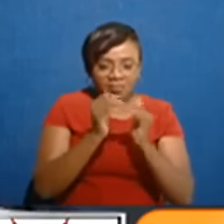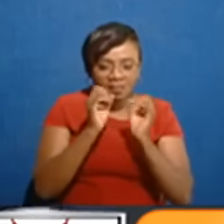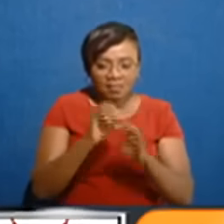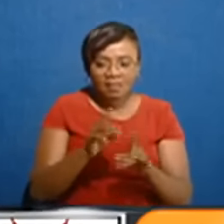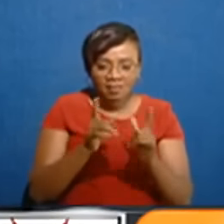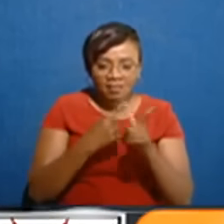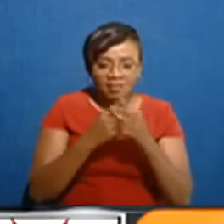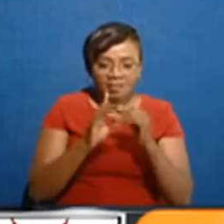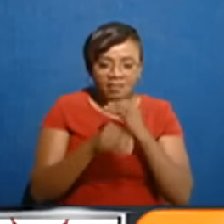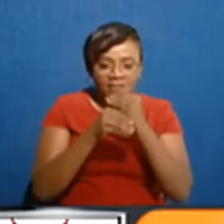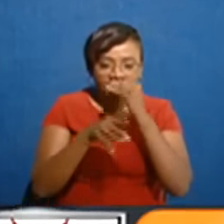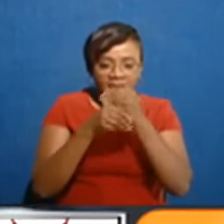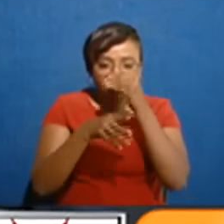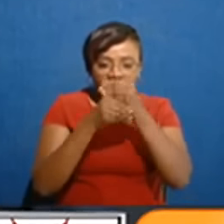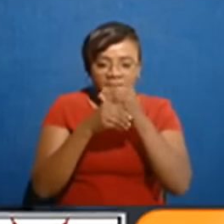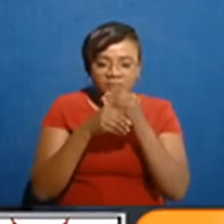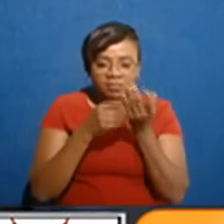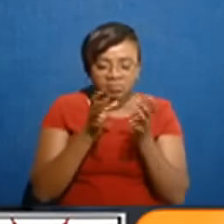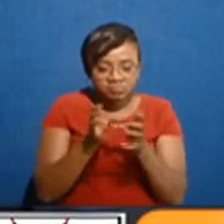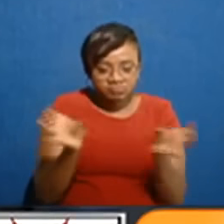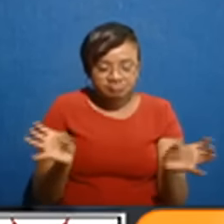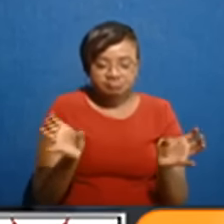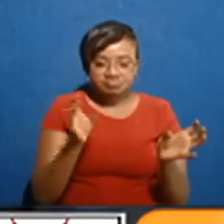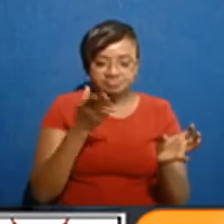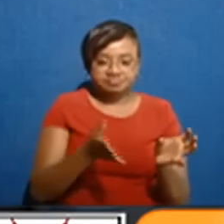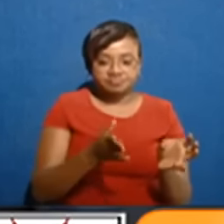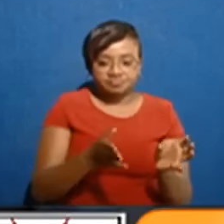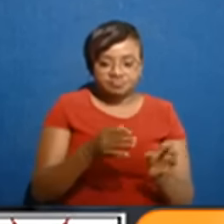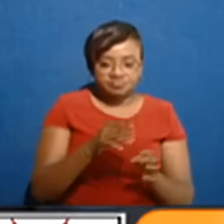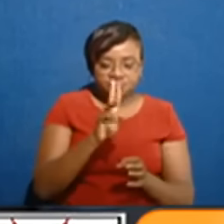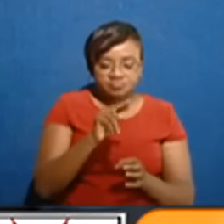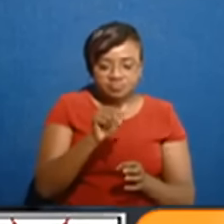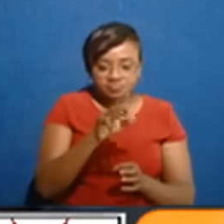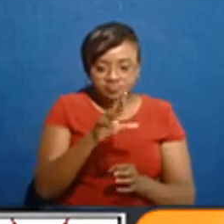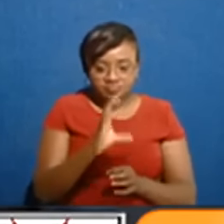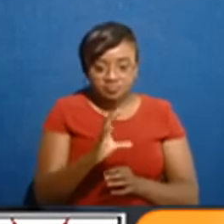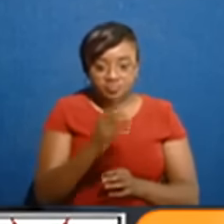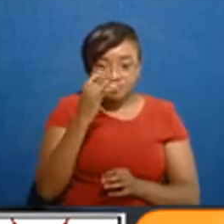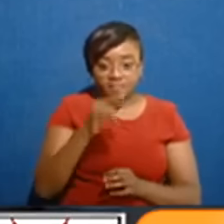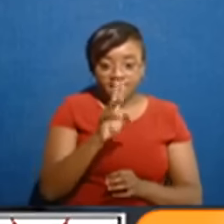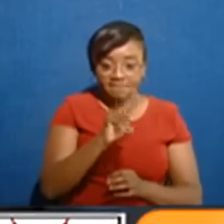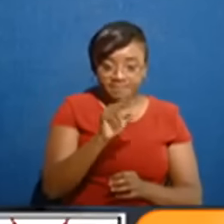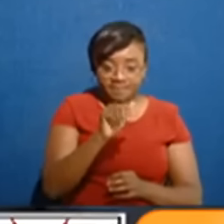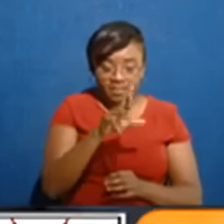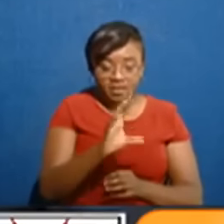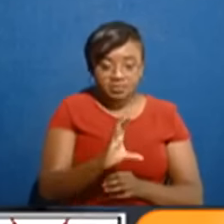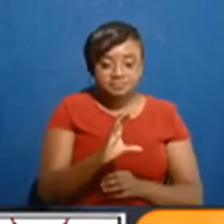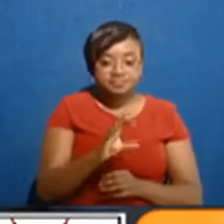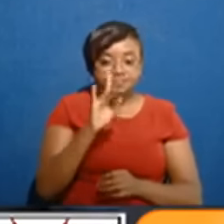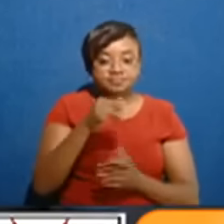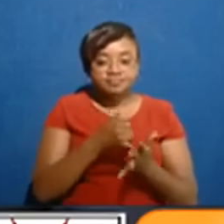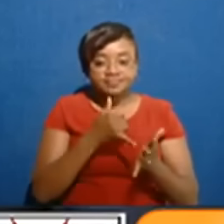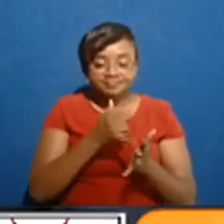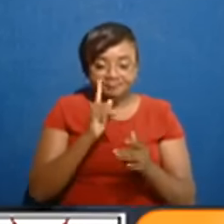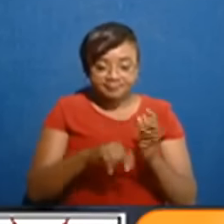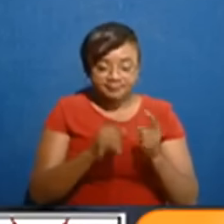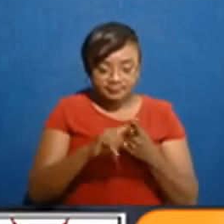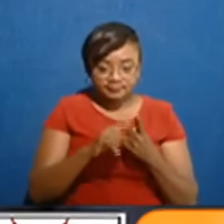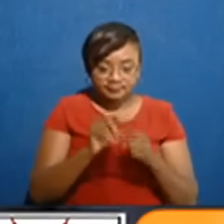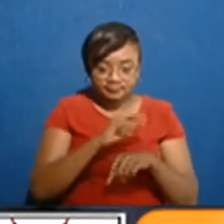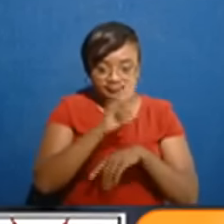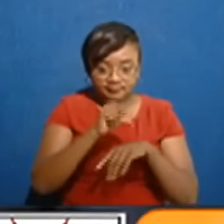split in his National Rainbow Coalition government, NARC, which was made up of the National Alliance Party of Kenya and the